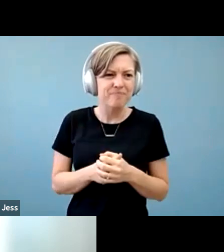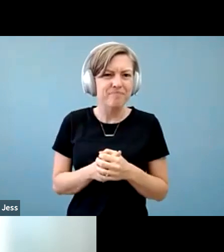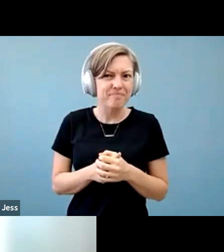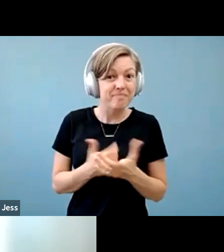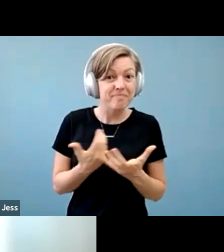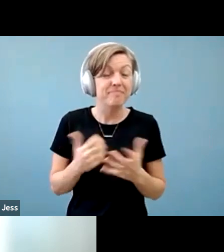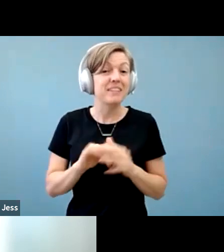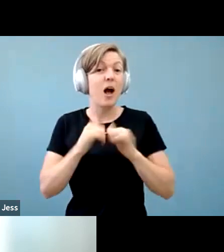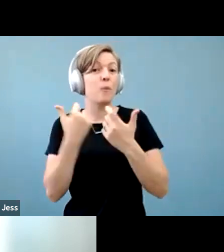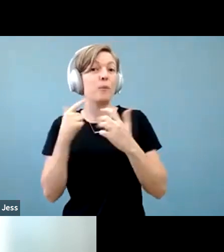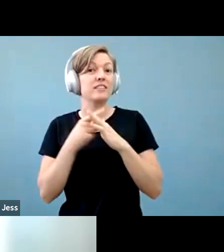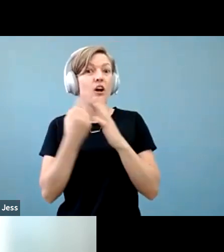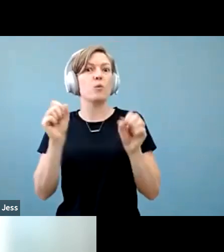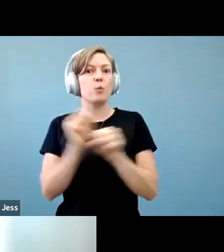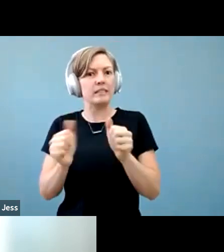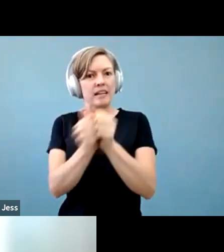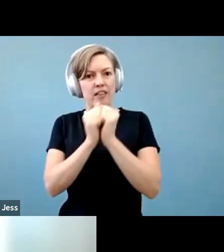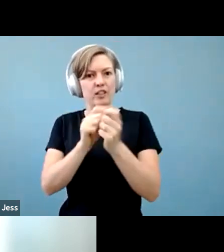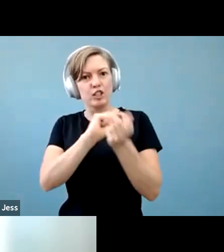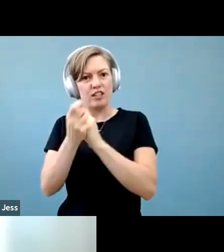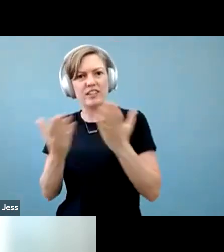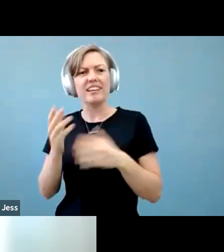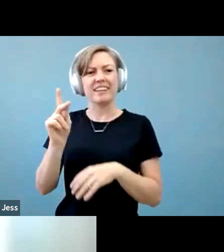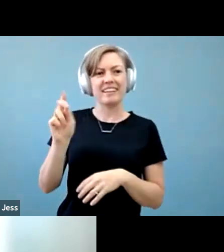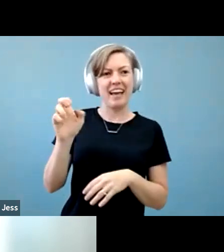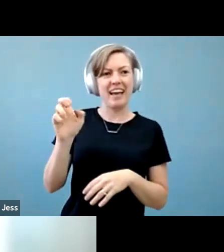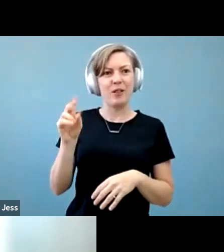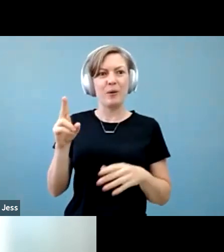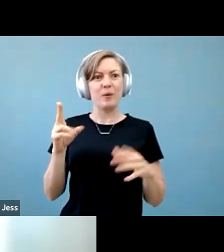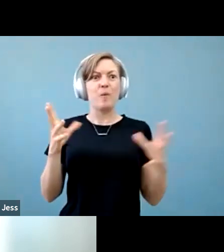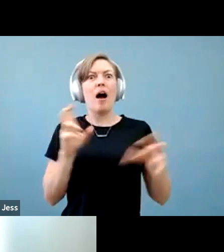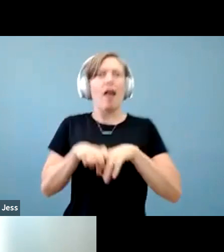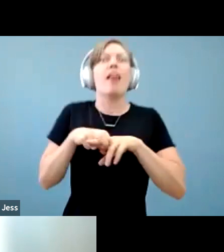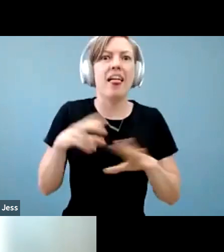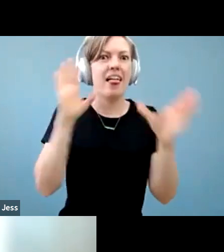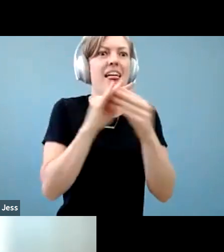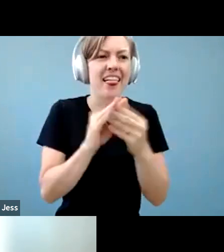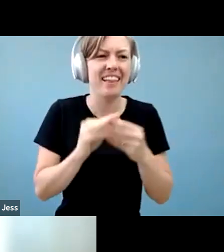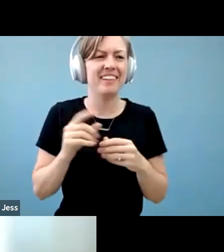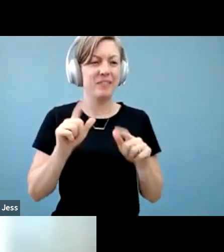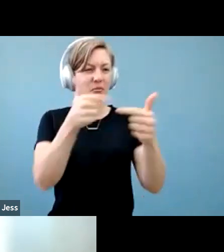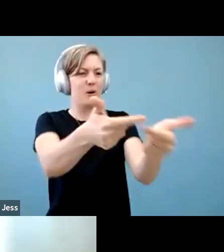to work together and change things? It looks like Keolu's about to bounce out of his seat, so I'll throw it to him first.